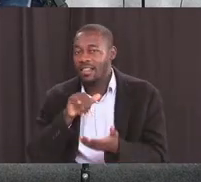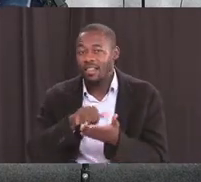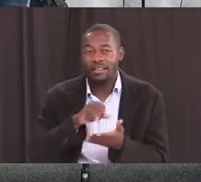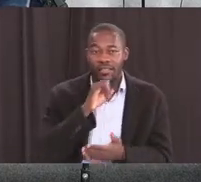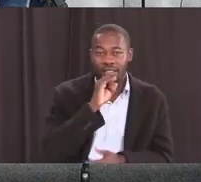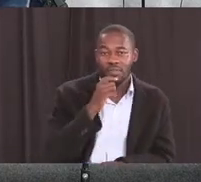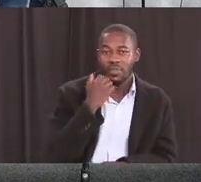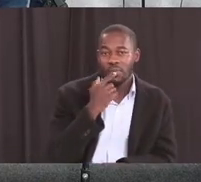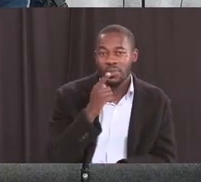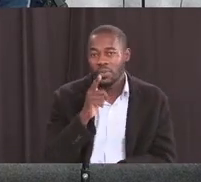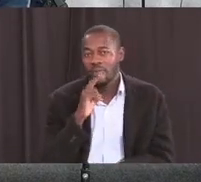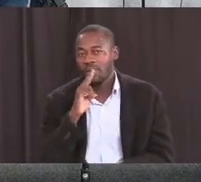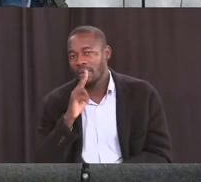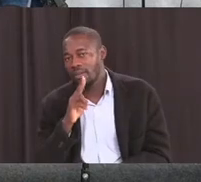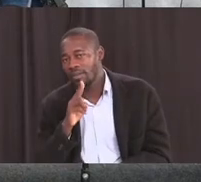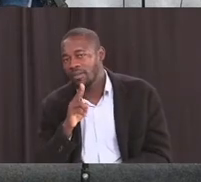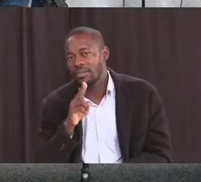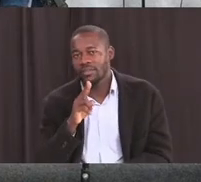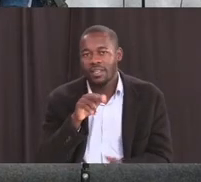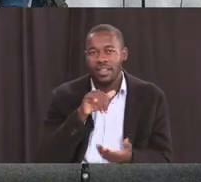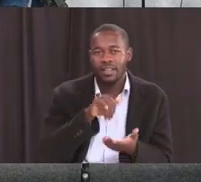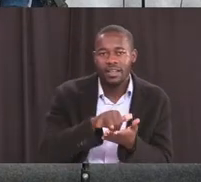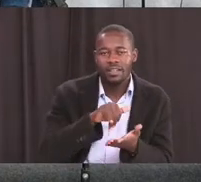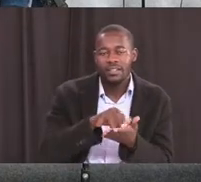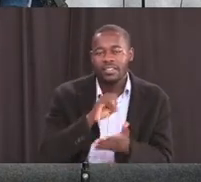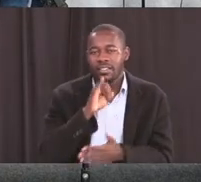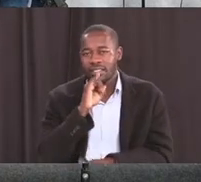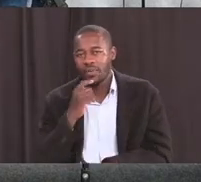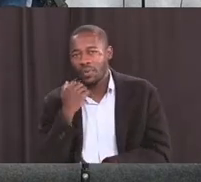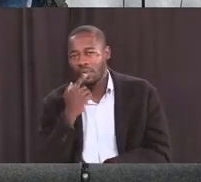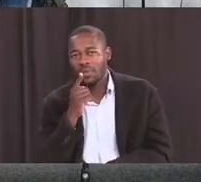you are. That is who you